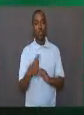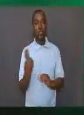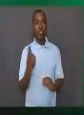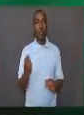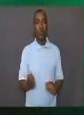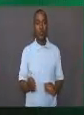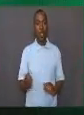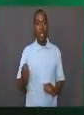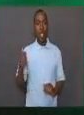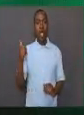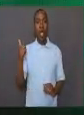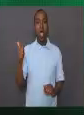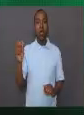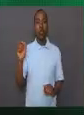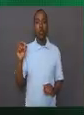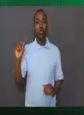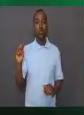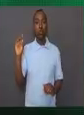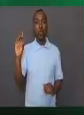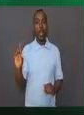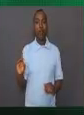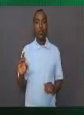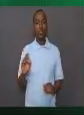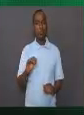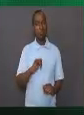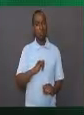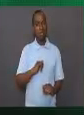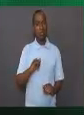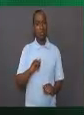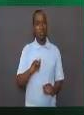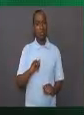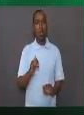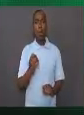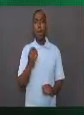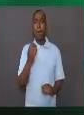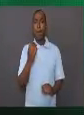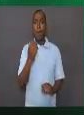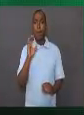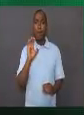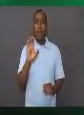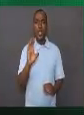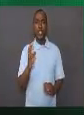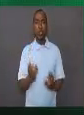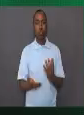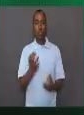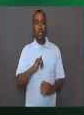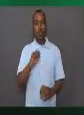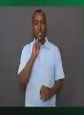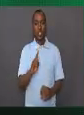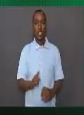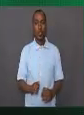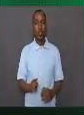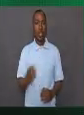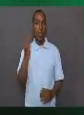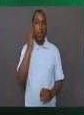An autoclave is very similar to a pressure cooker, which you might use in your